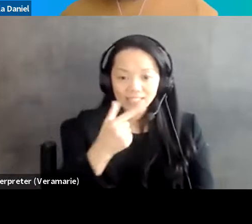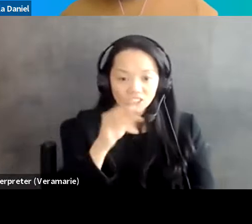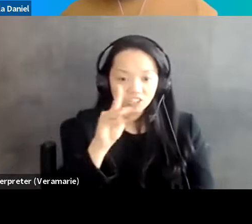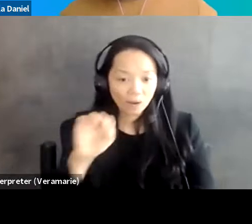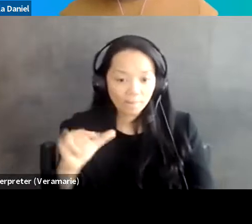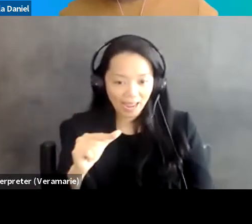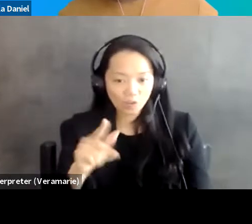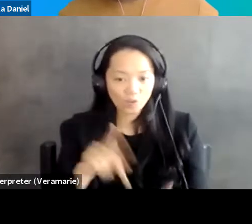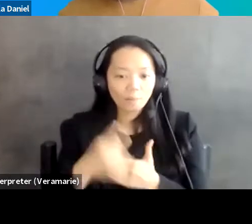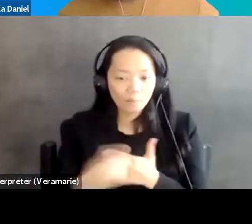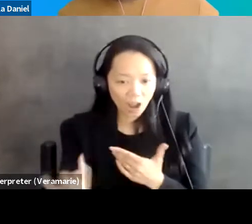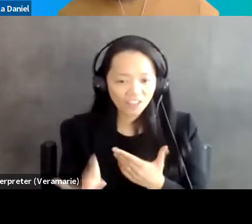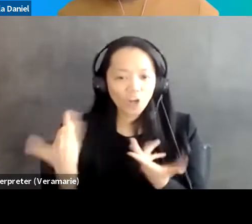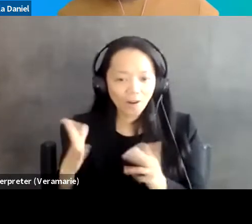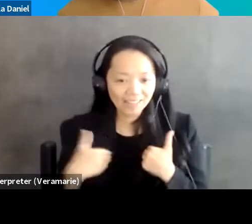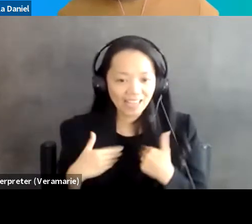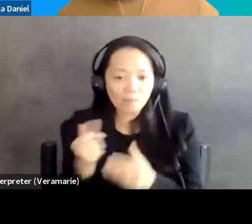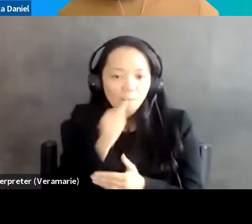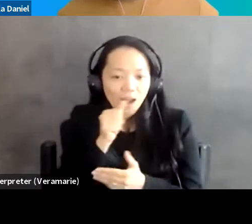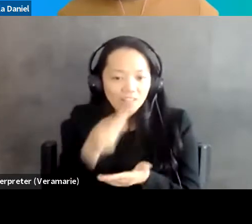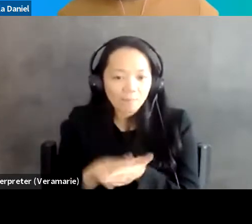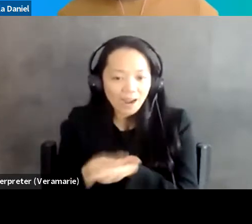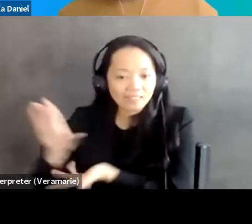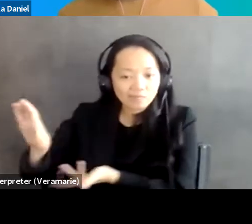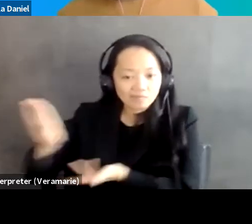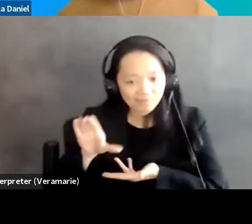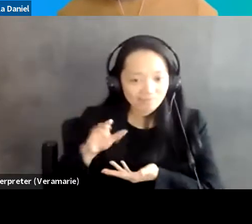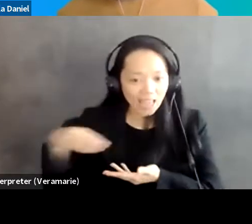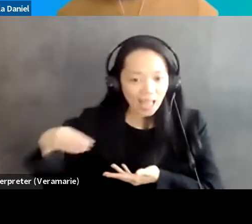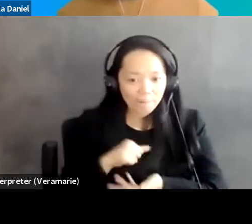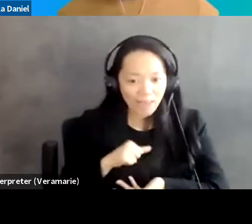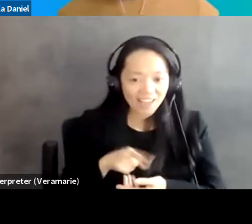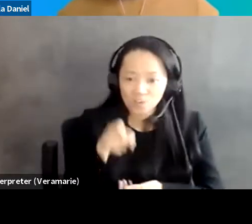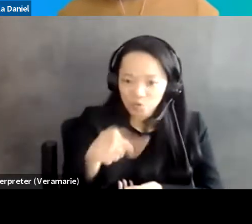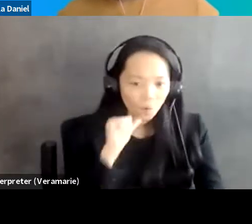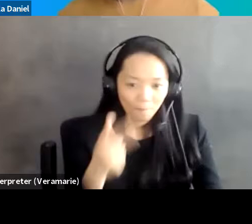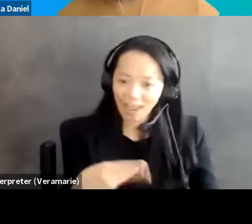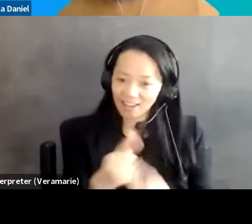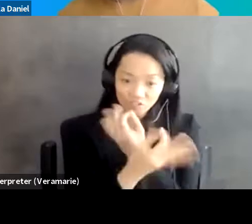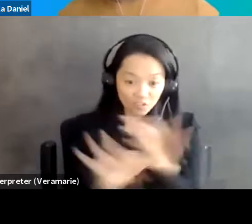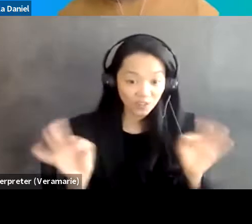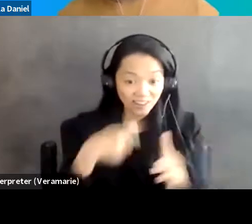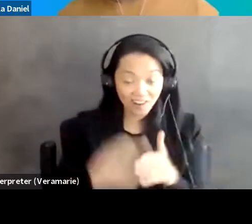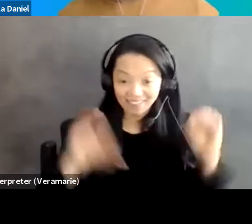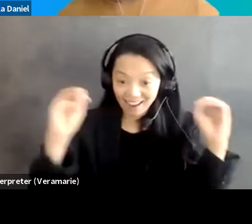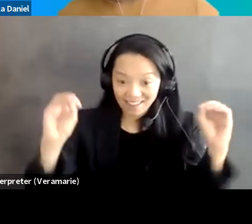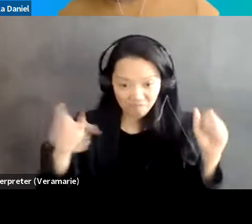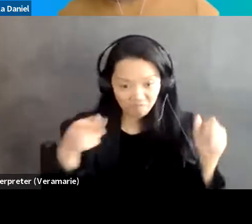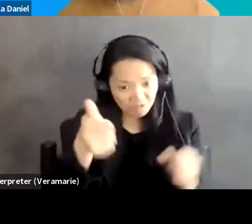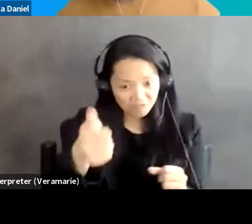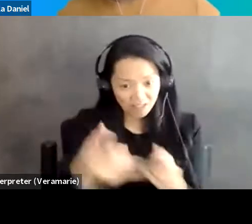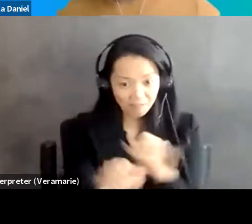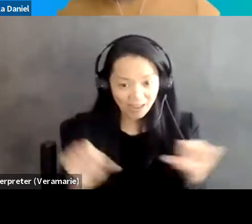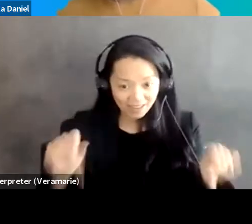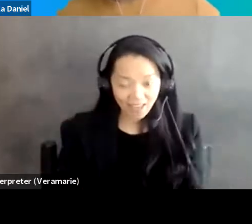about that. Okay, that's a good one. I don't know how much time we have left. I think we've